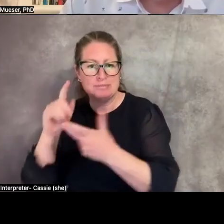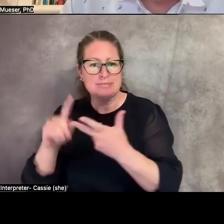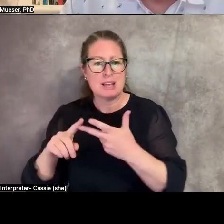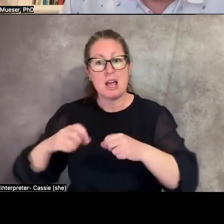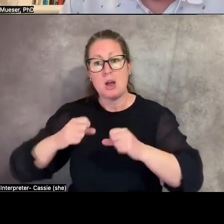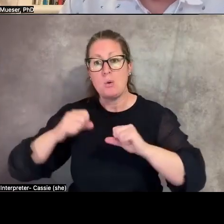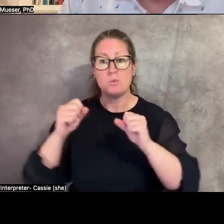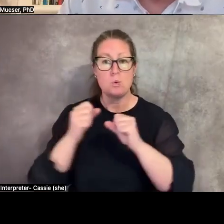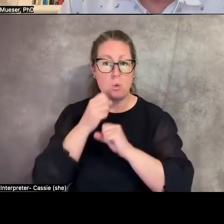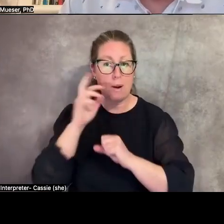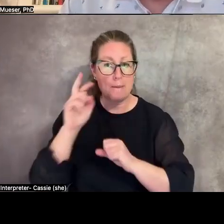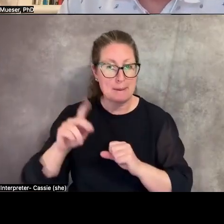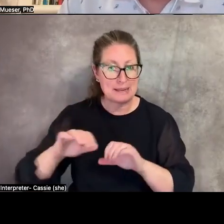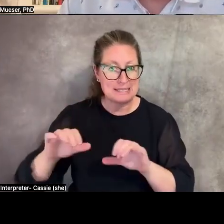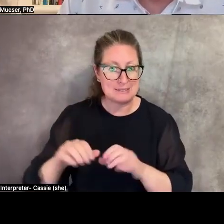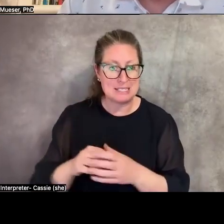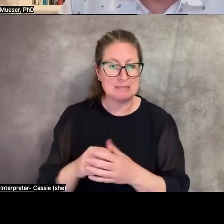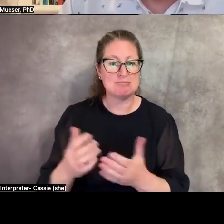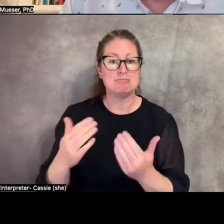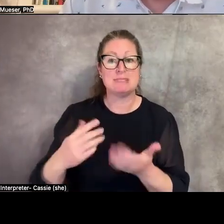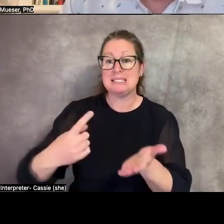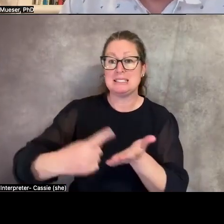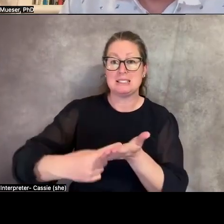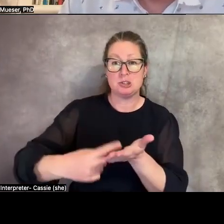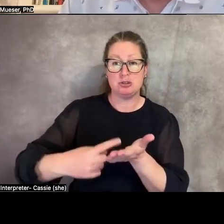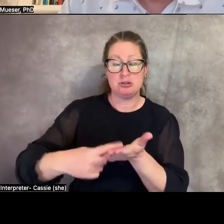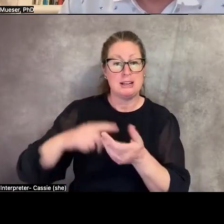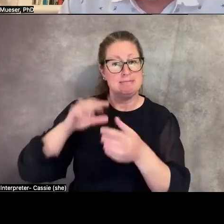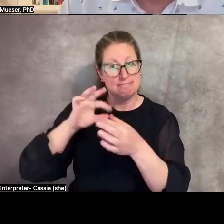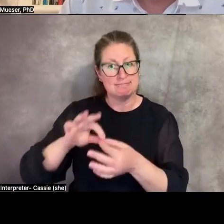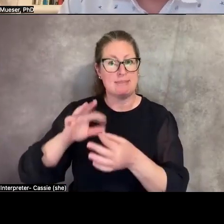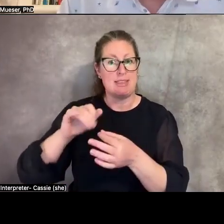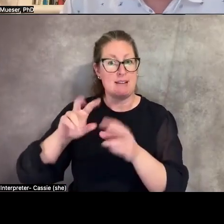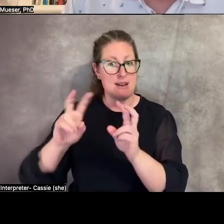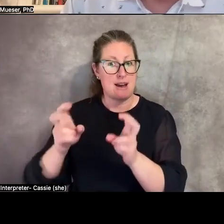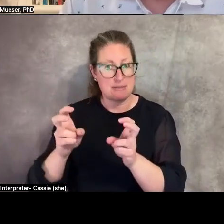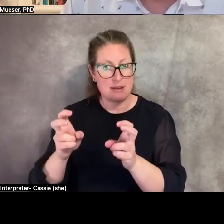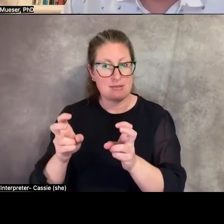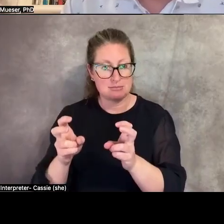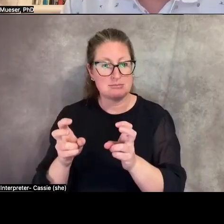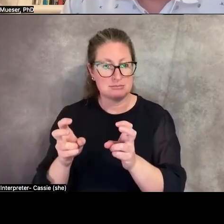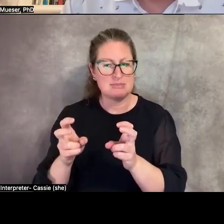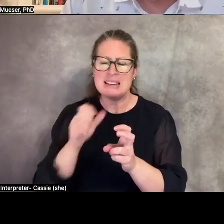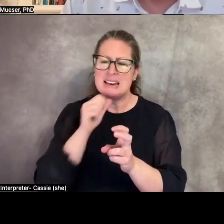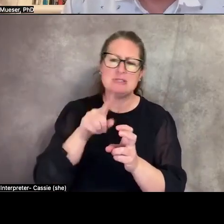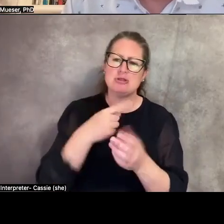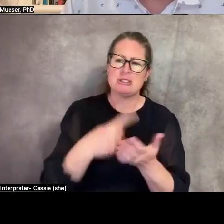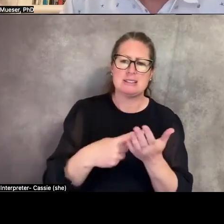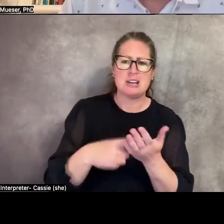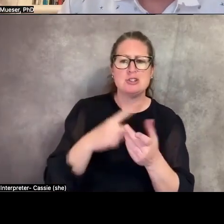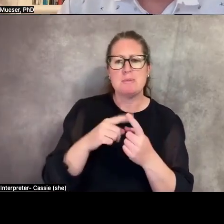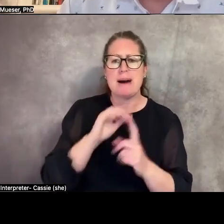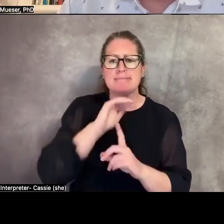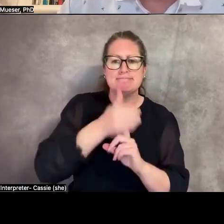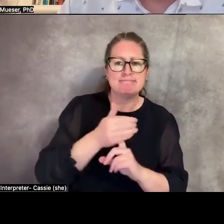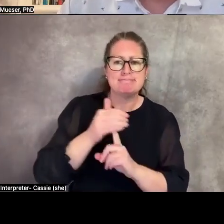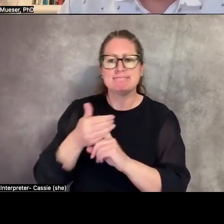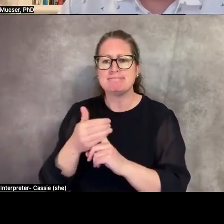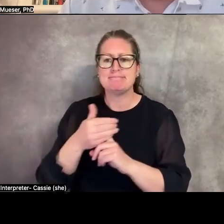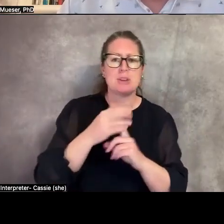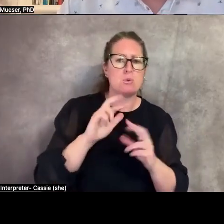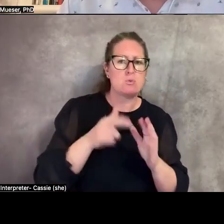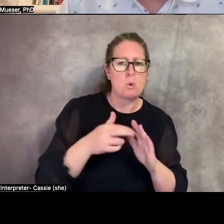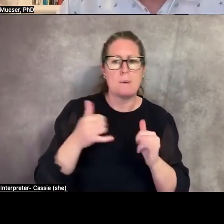activity. There's then a discussion about the class topic, and not just discussion, but also like role plays, practice, and things like